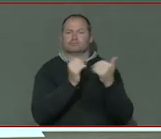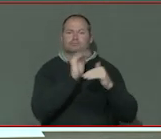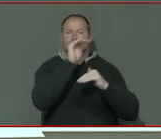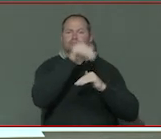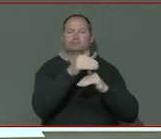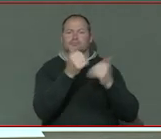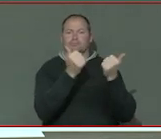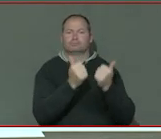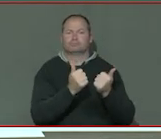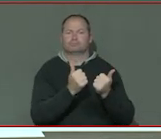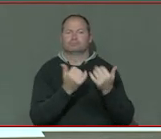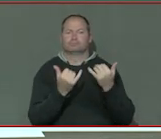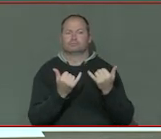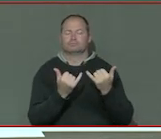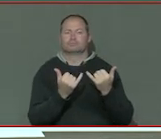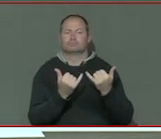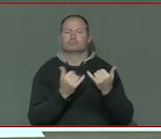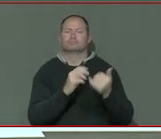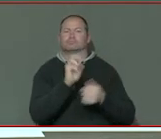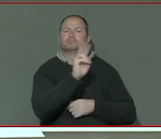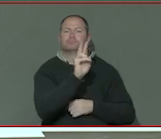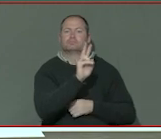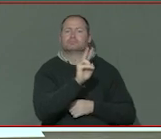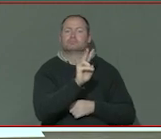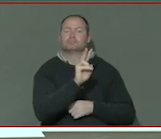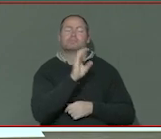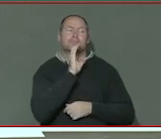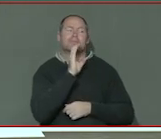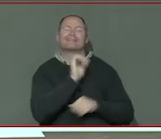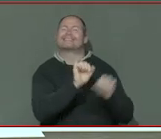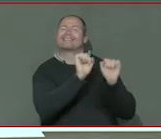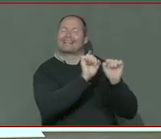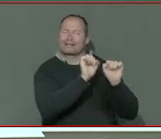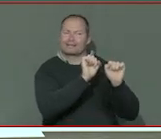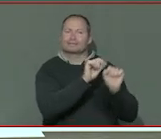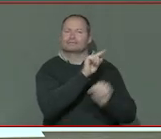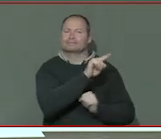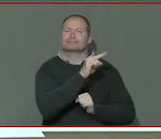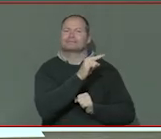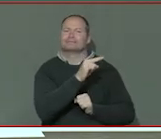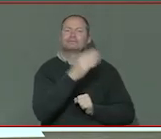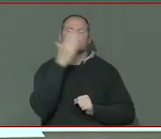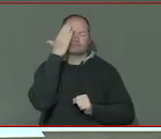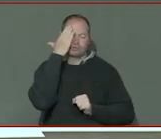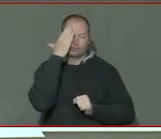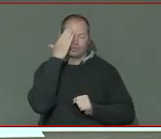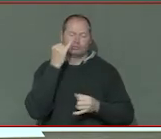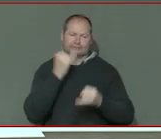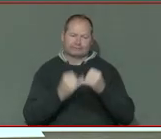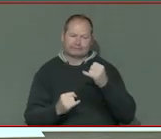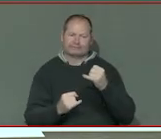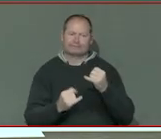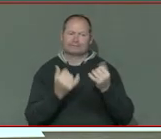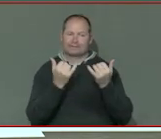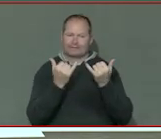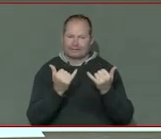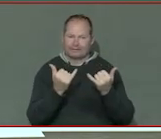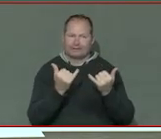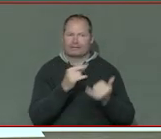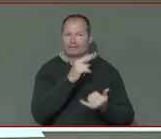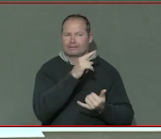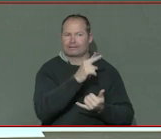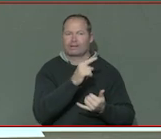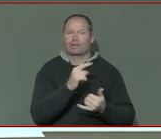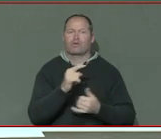Valley Limited, in other words, they acknowledged that an error had been made and promised to reverse the entry in the